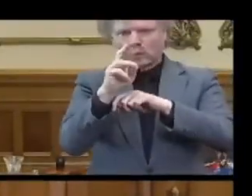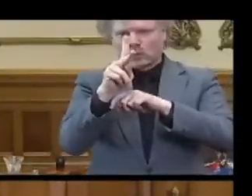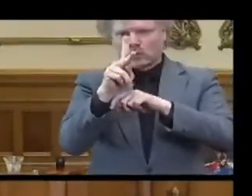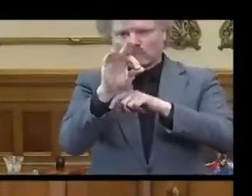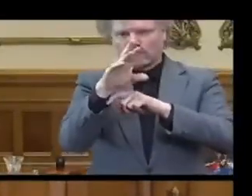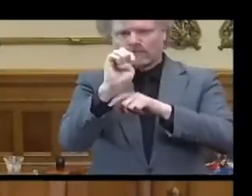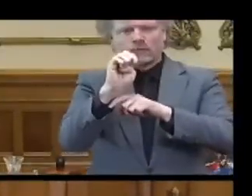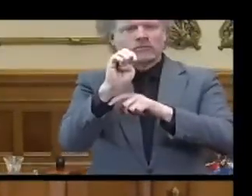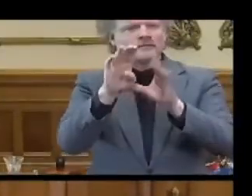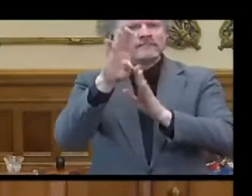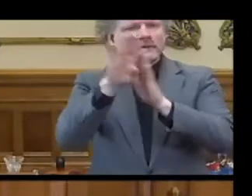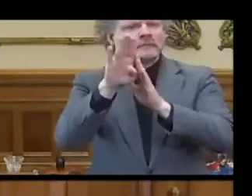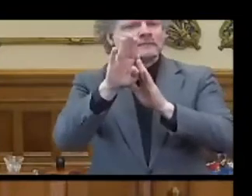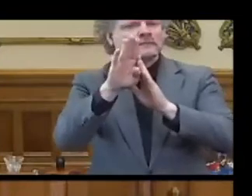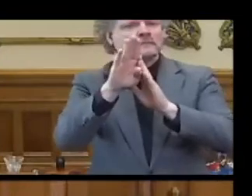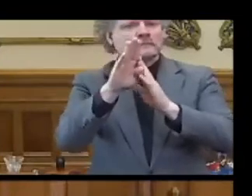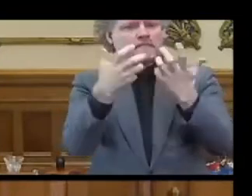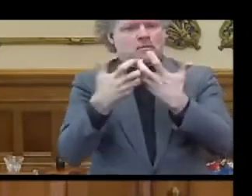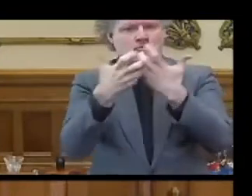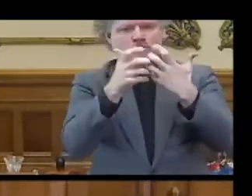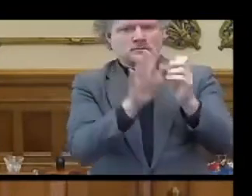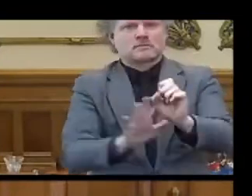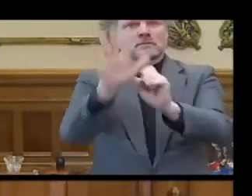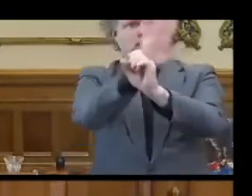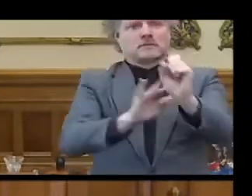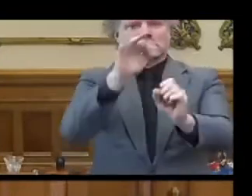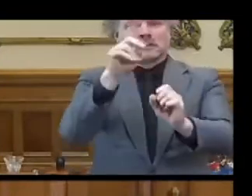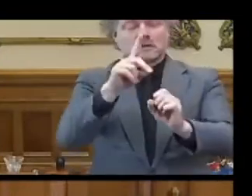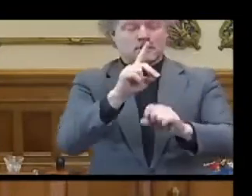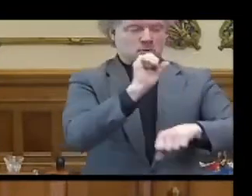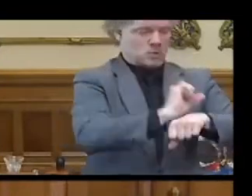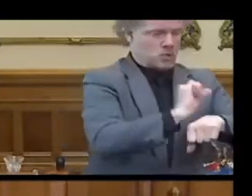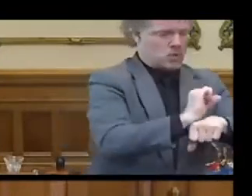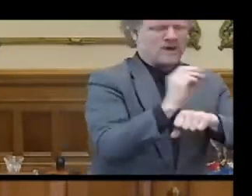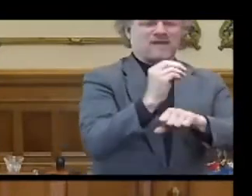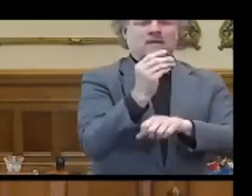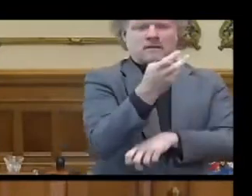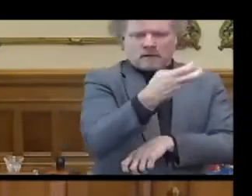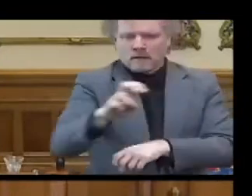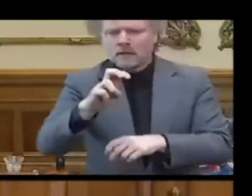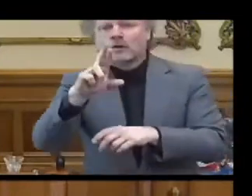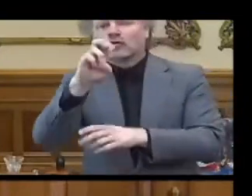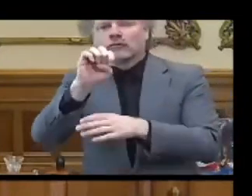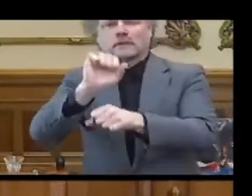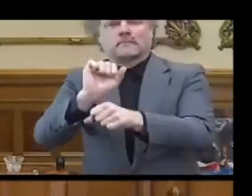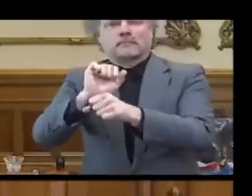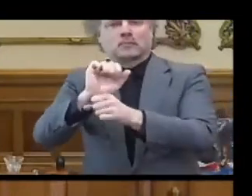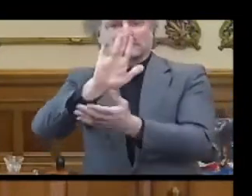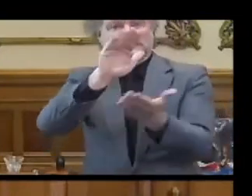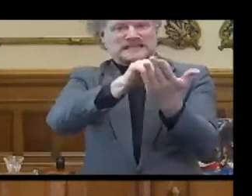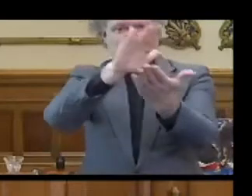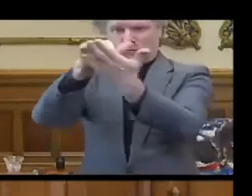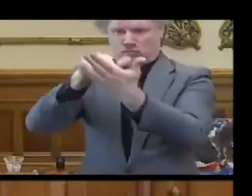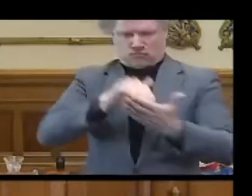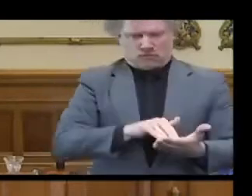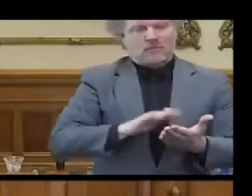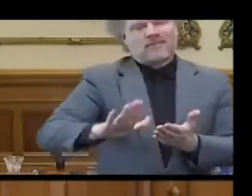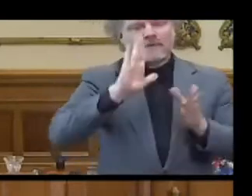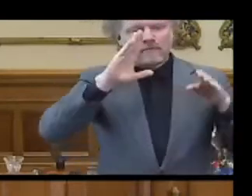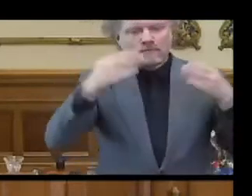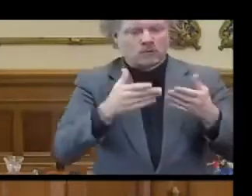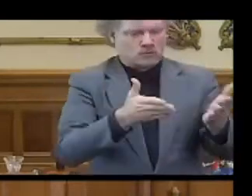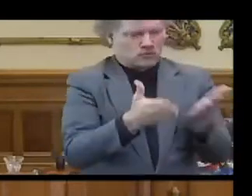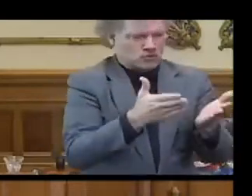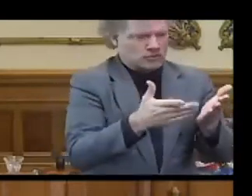partners throughout the state. As employment and reemployment centers, their focus is providing